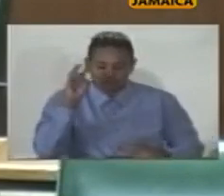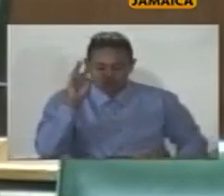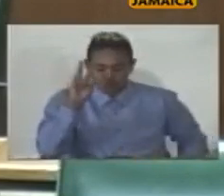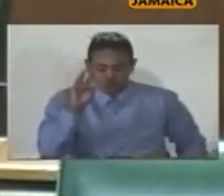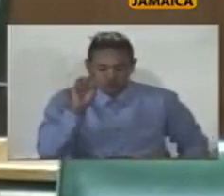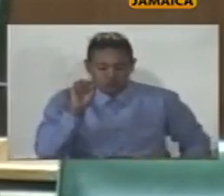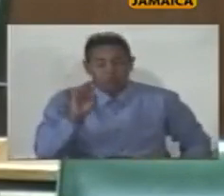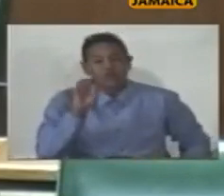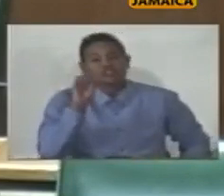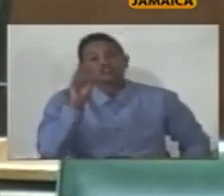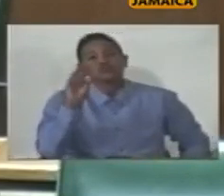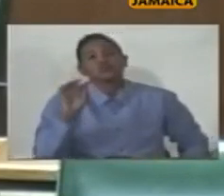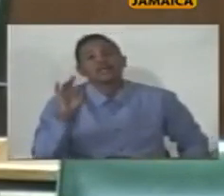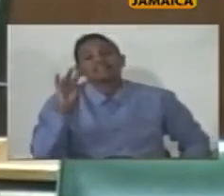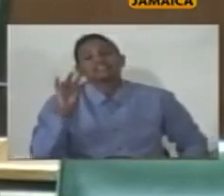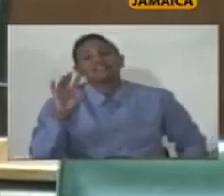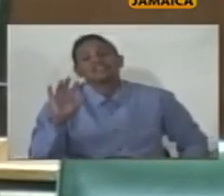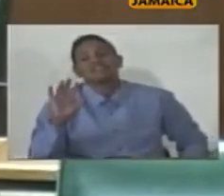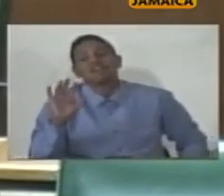$2.02975.